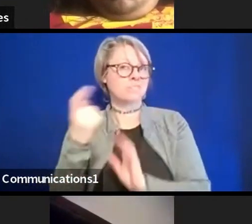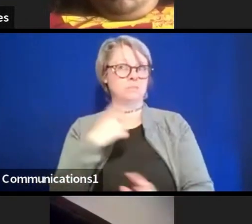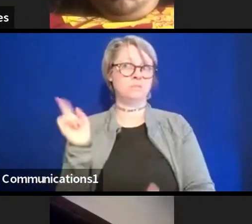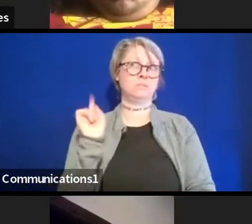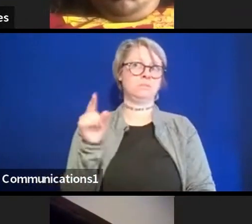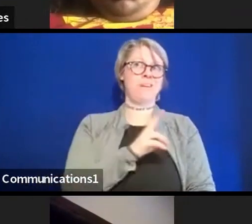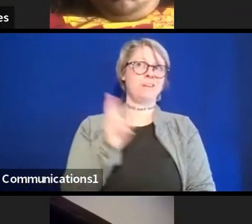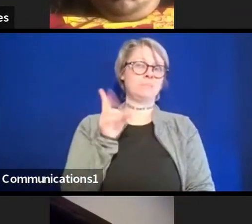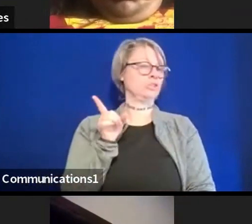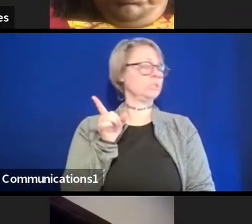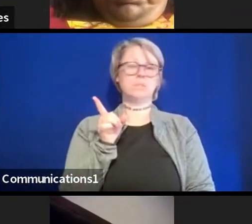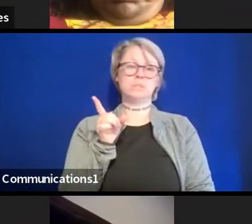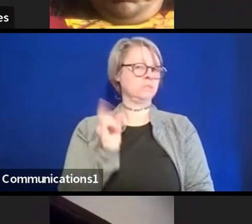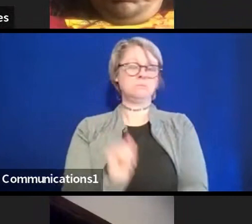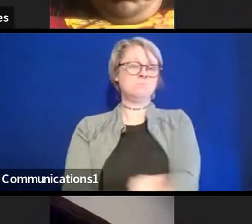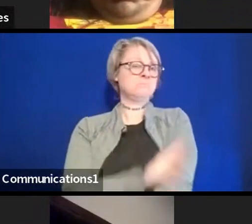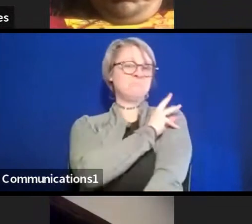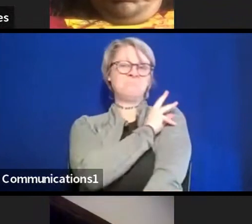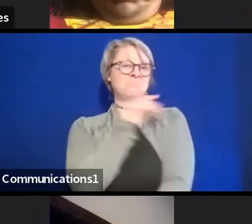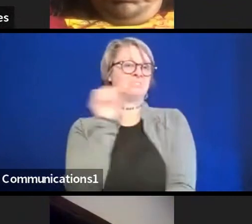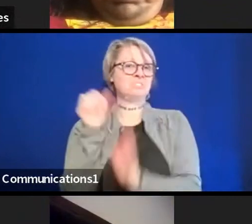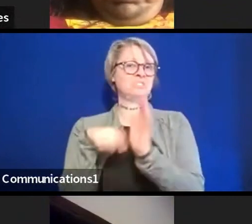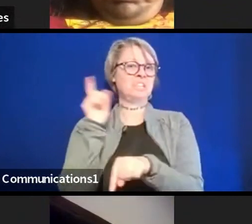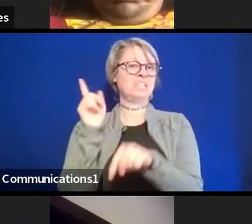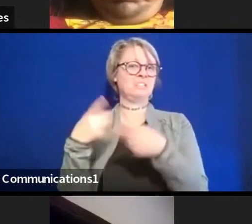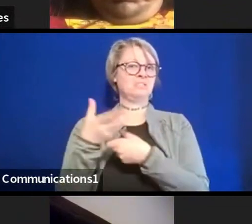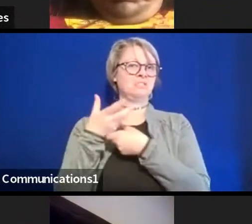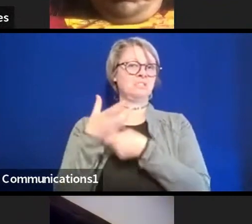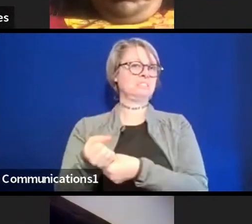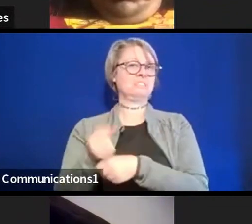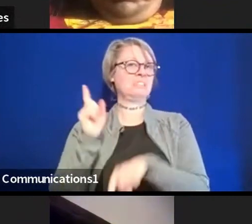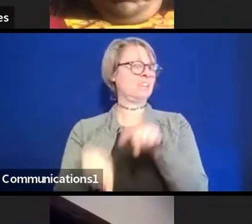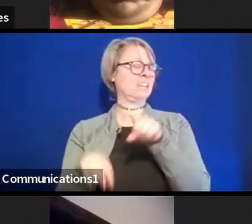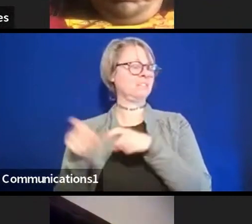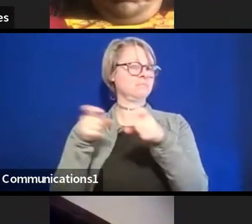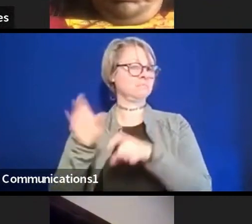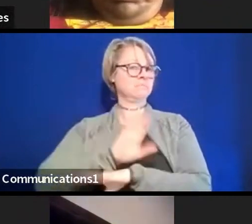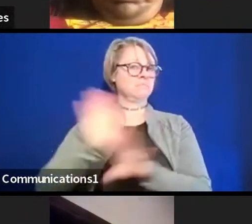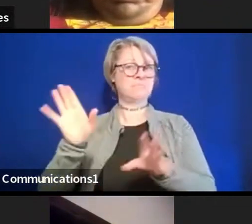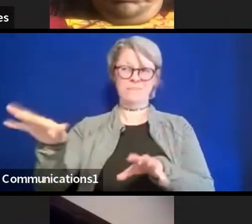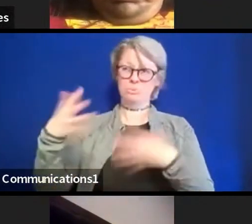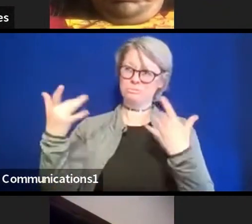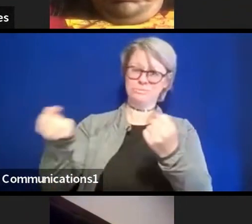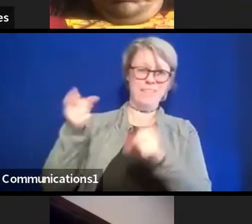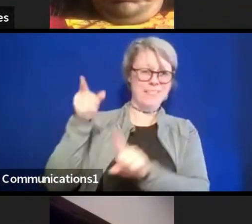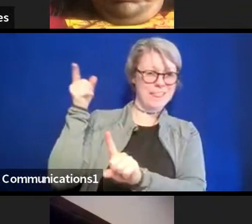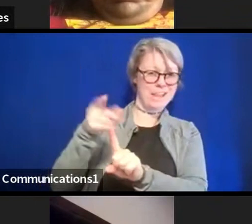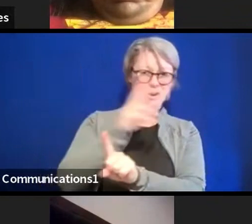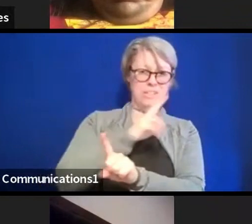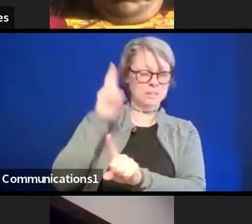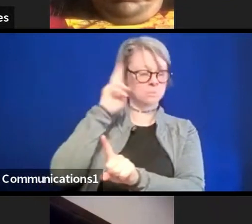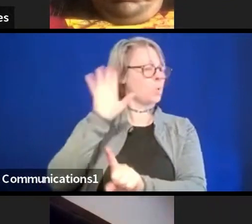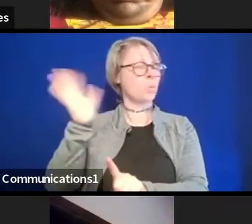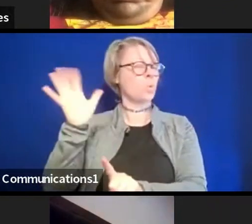hospital and having surgery and having to stay there to recover brings back